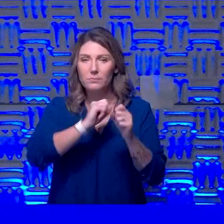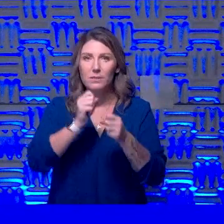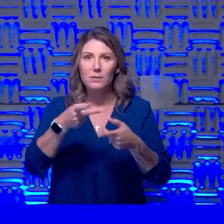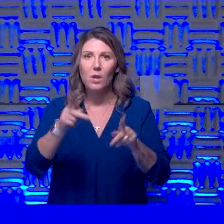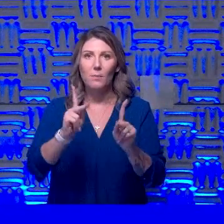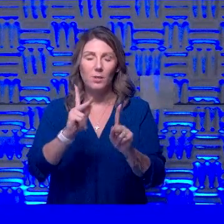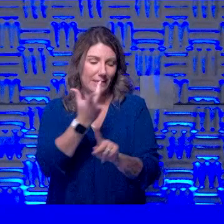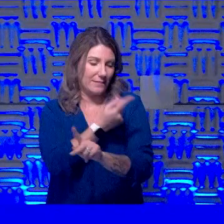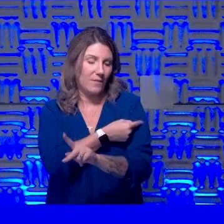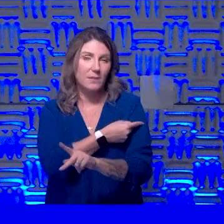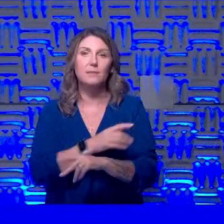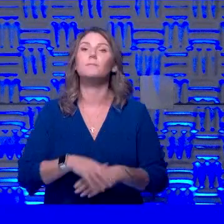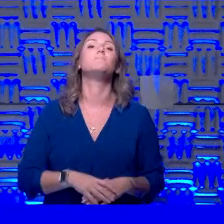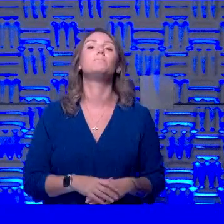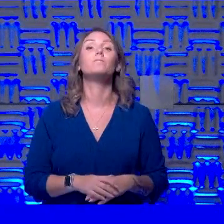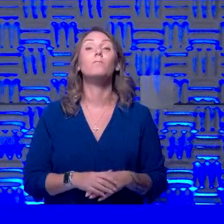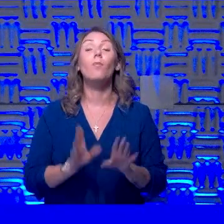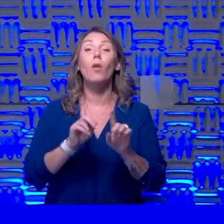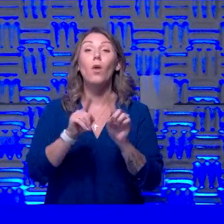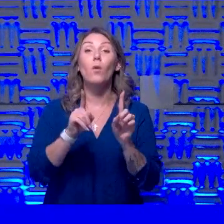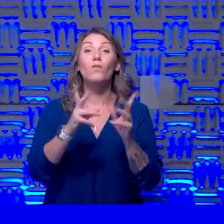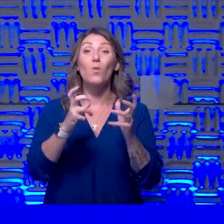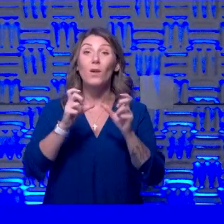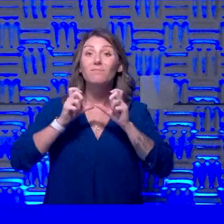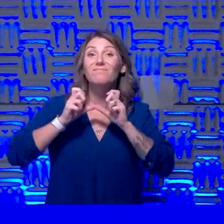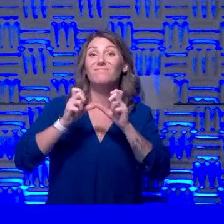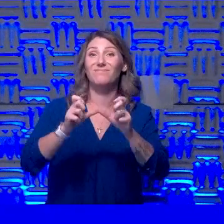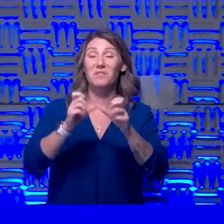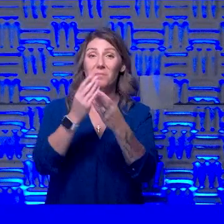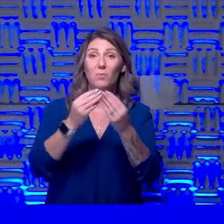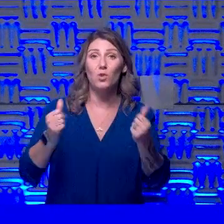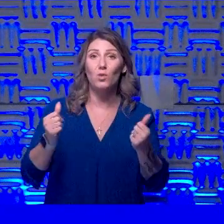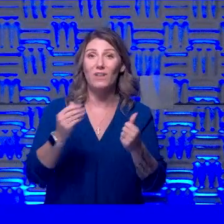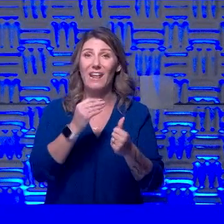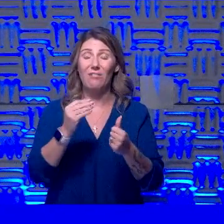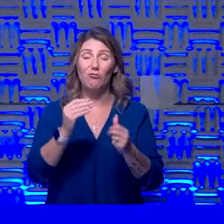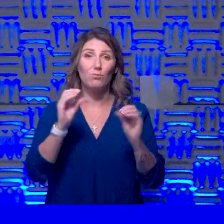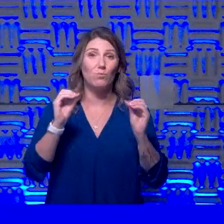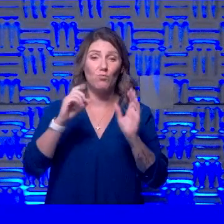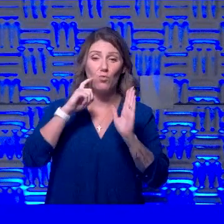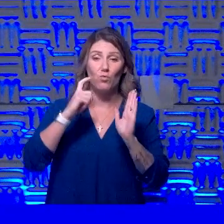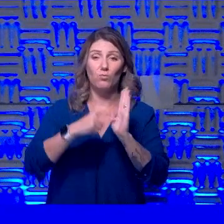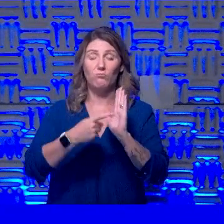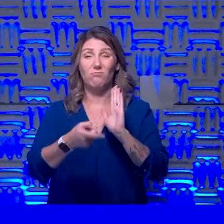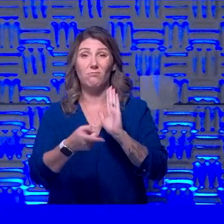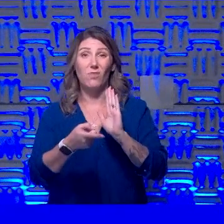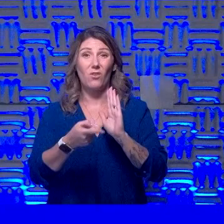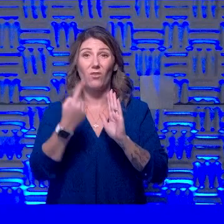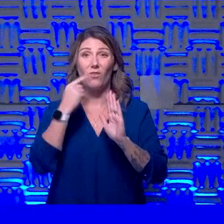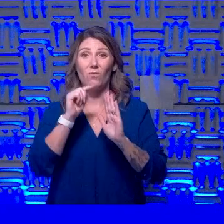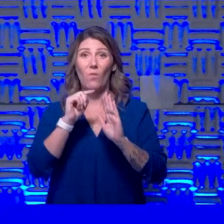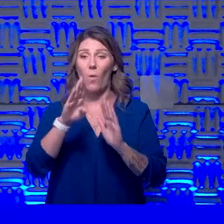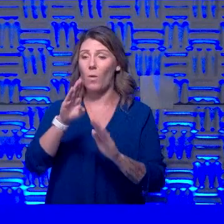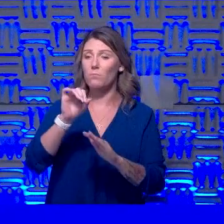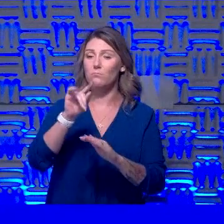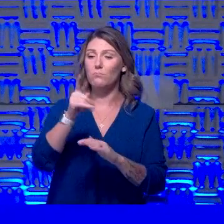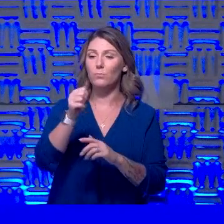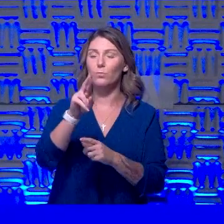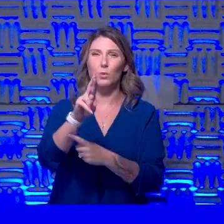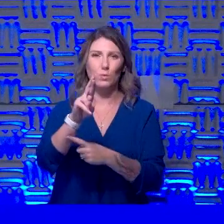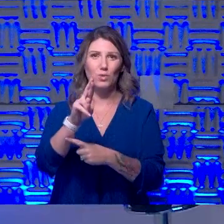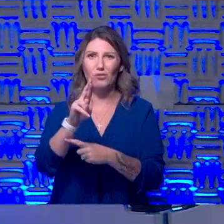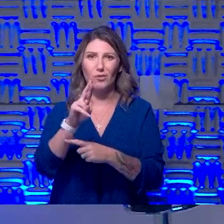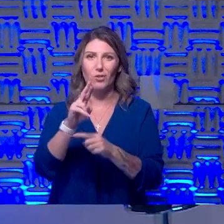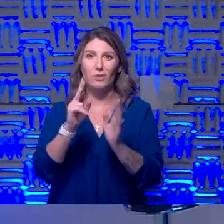to vaccinate. However, we also want lasting immunity. And right now, there is no indication for a booster influenza vaccine. It's just one a